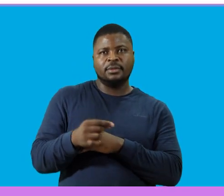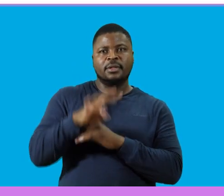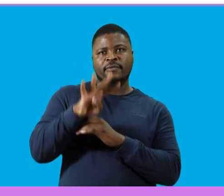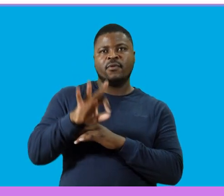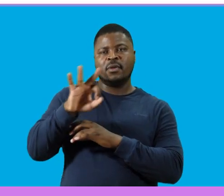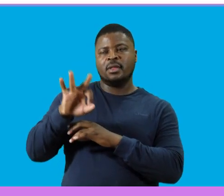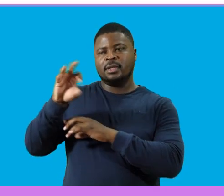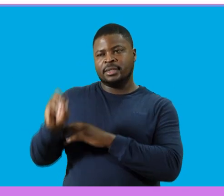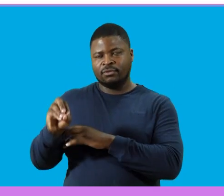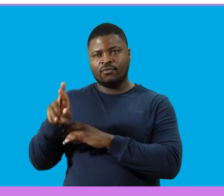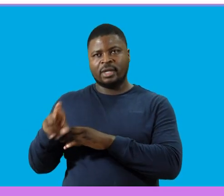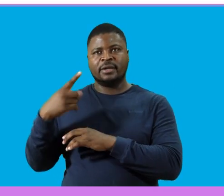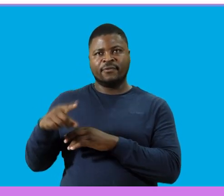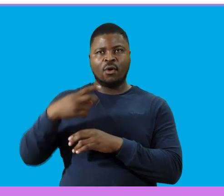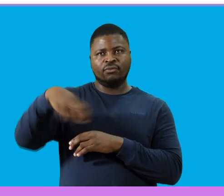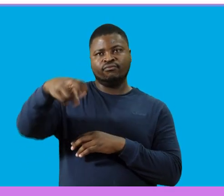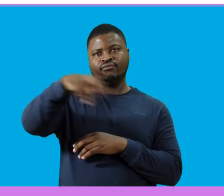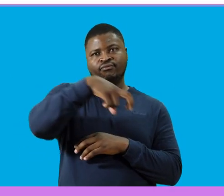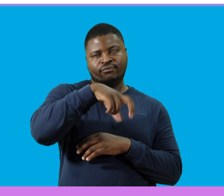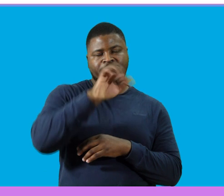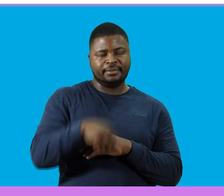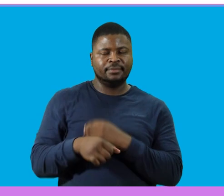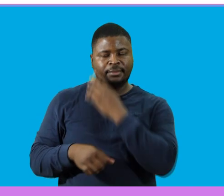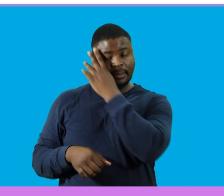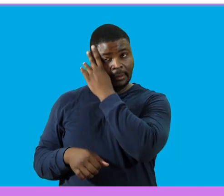1,430 Rand for his trip.